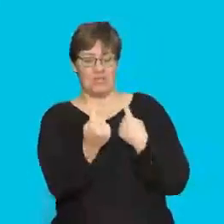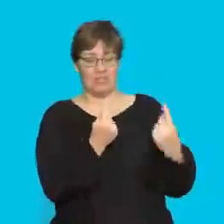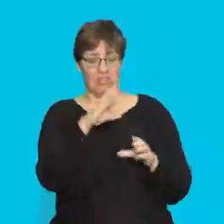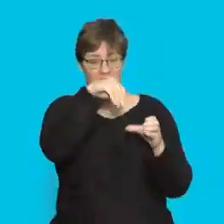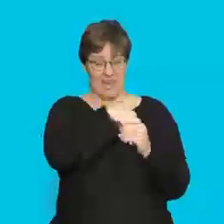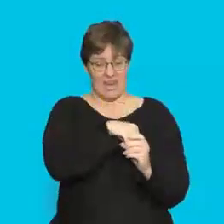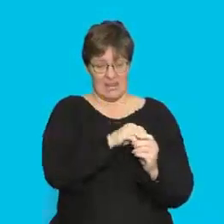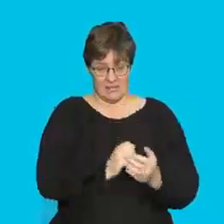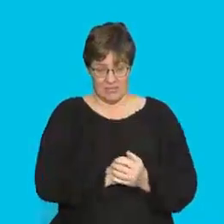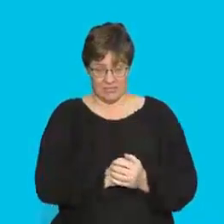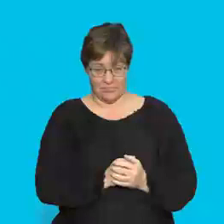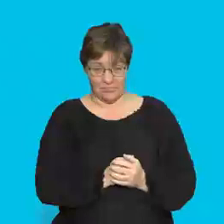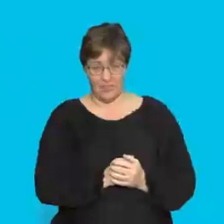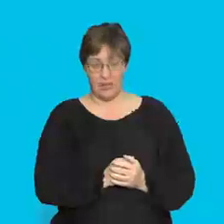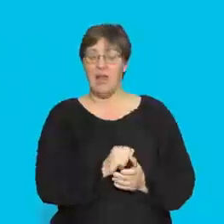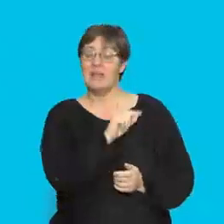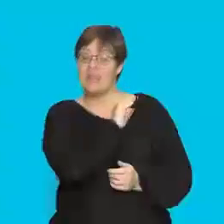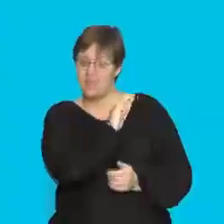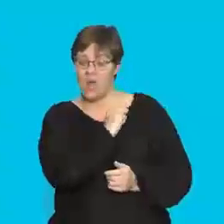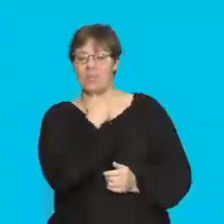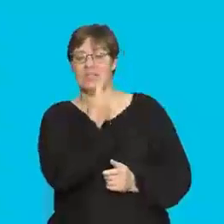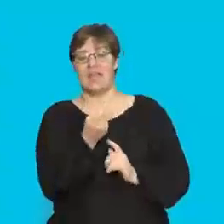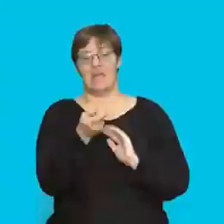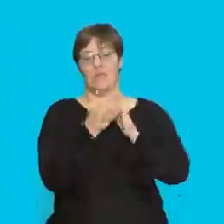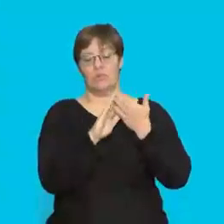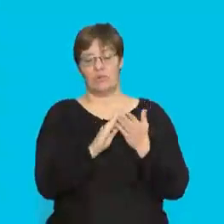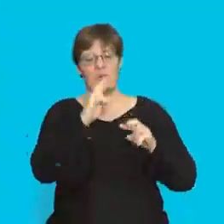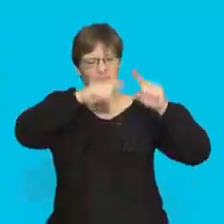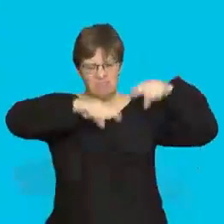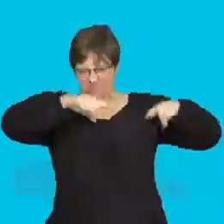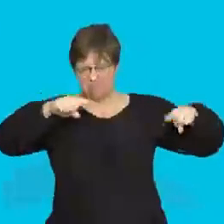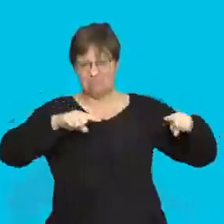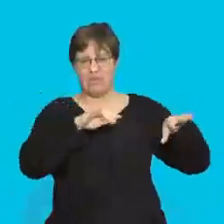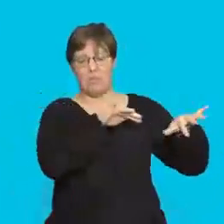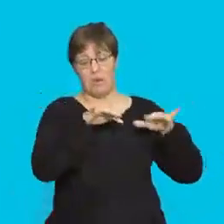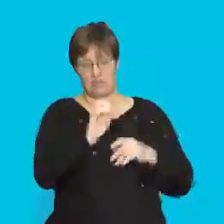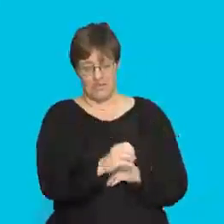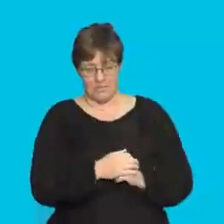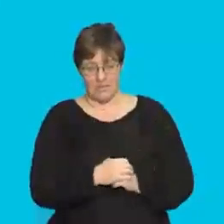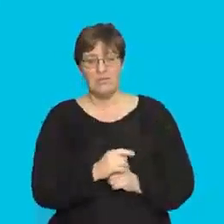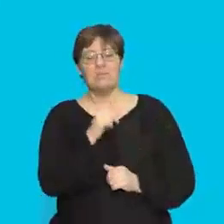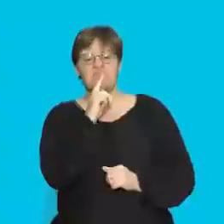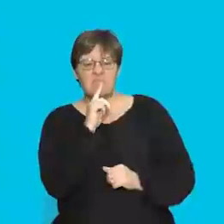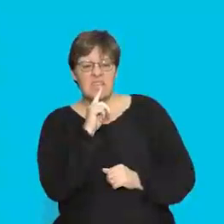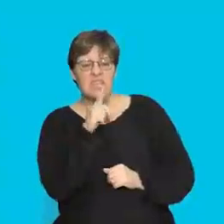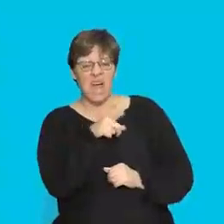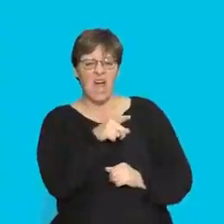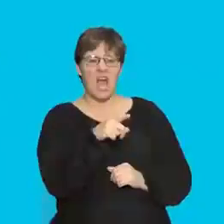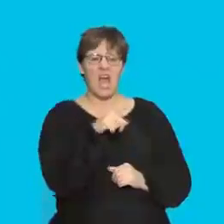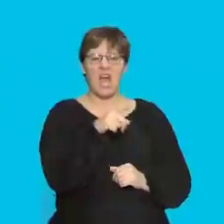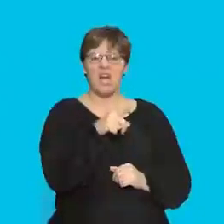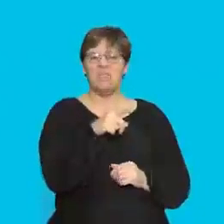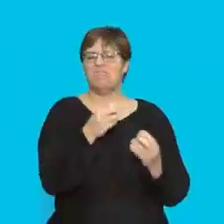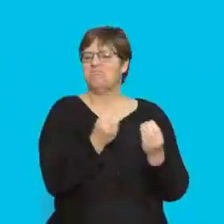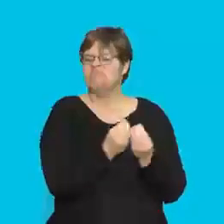be interacting with each other. So therefore, we're talking about a community. And we're going